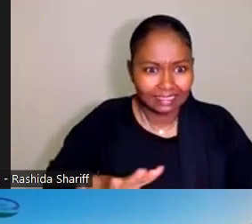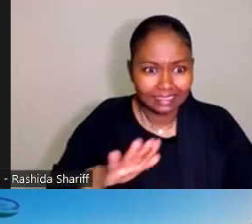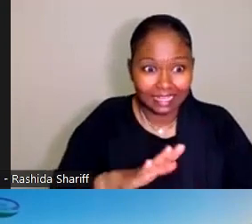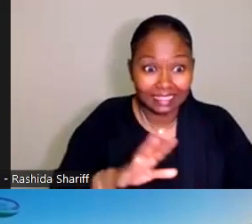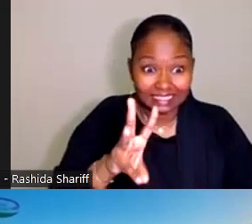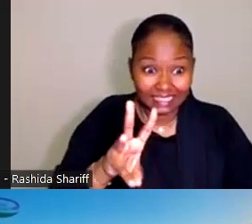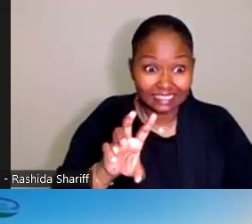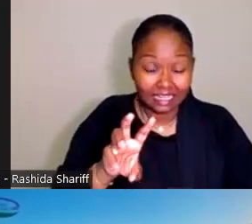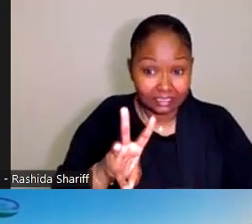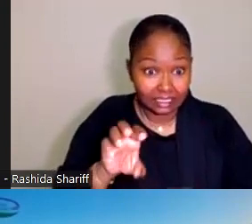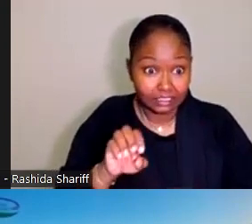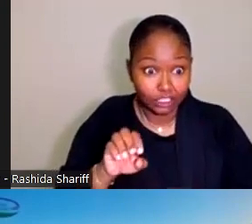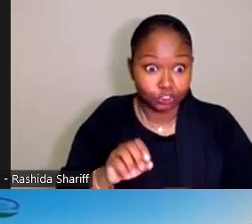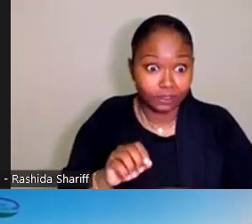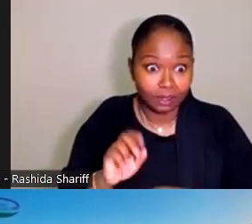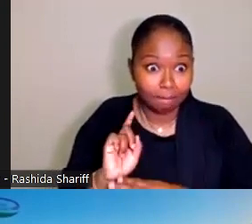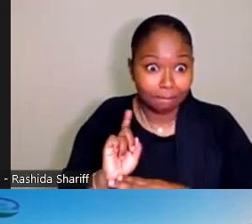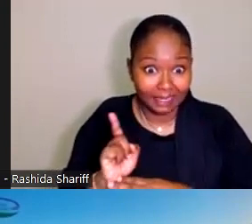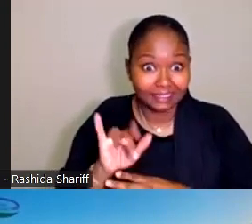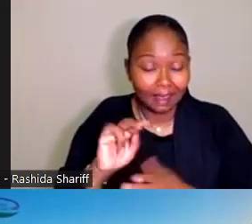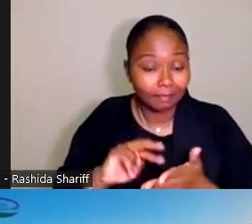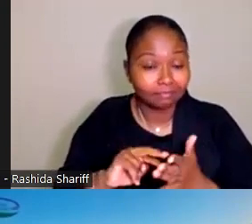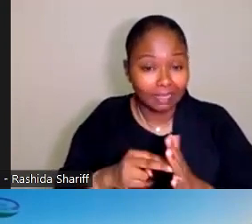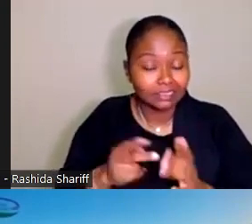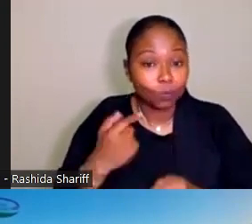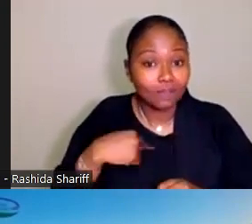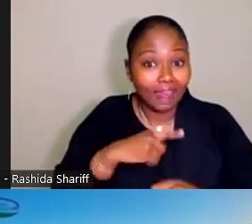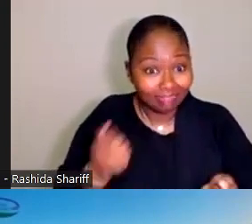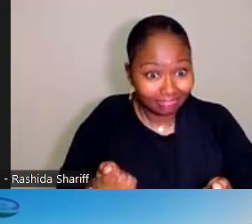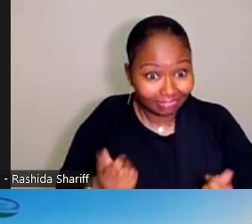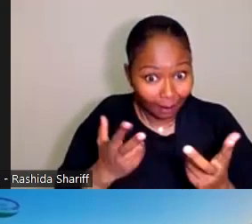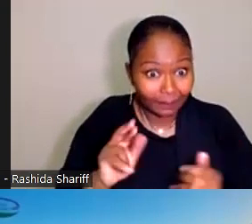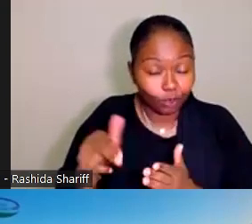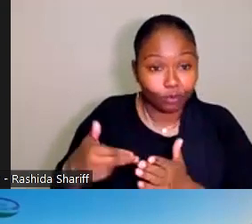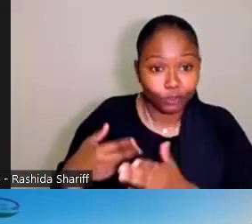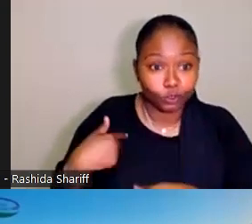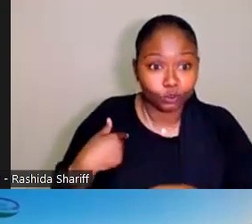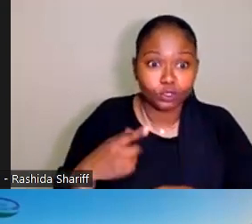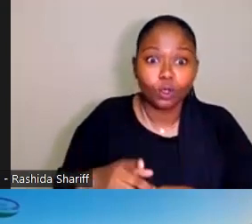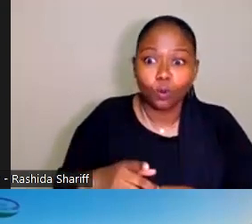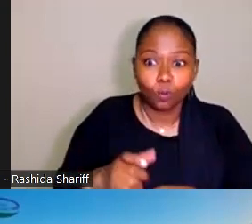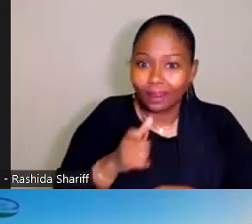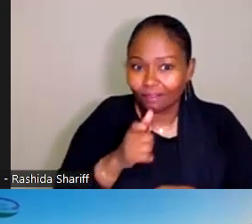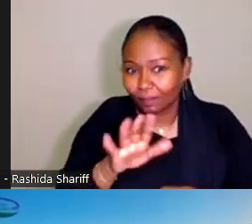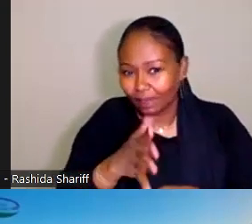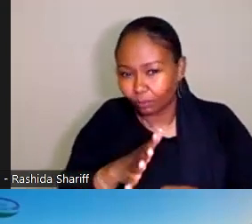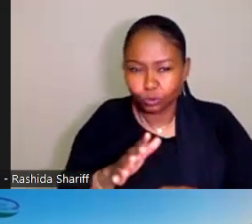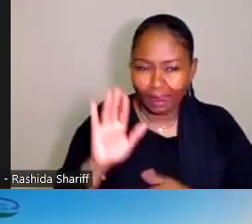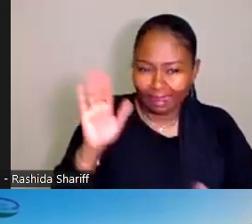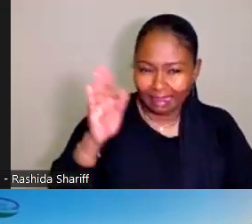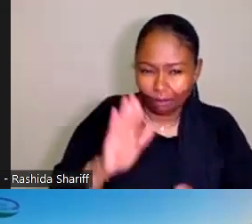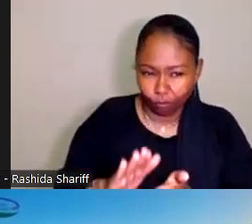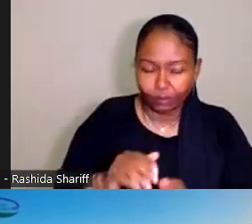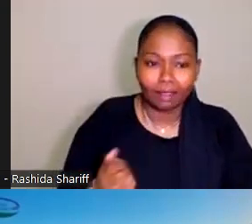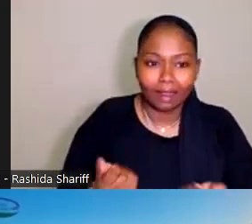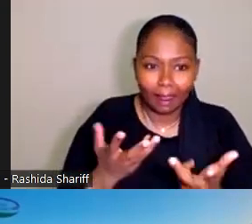January that we've had that many referrals. And we haven't been able to quite narrow down how many facilities we've